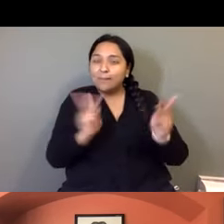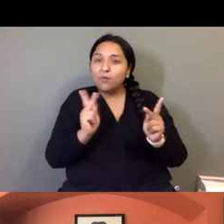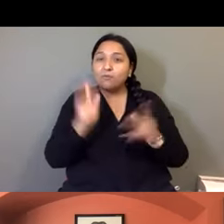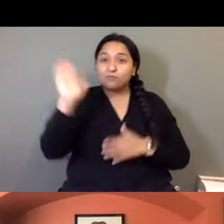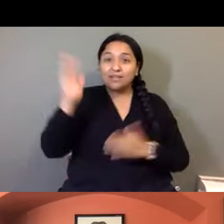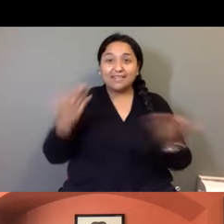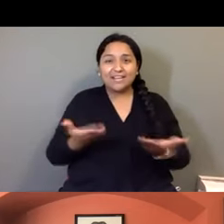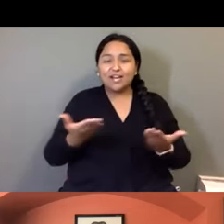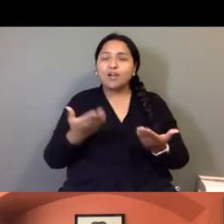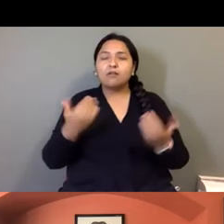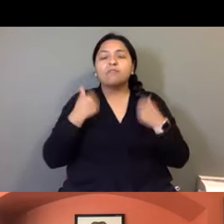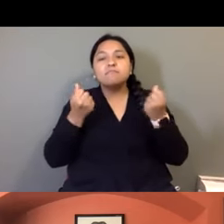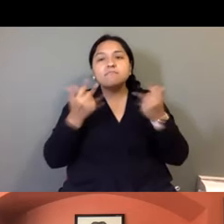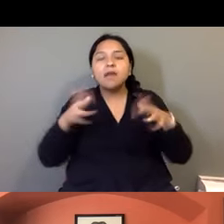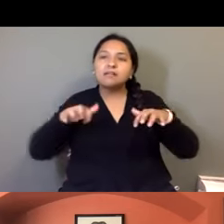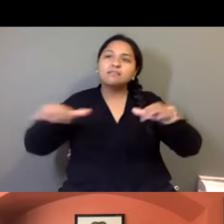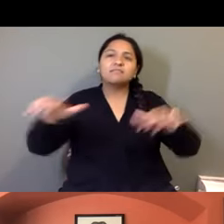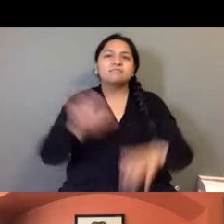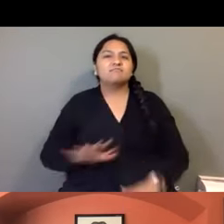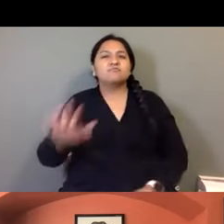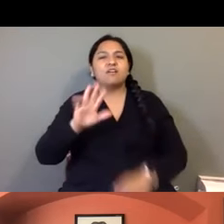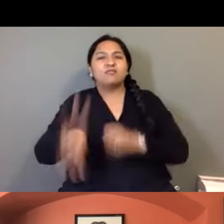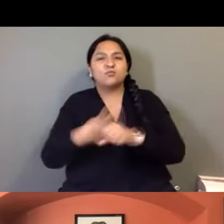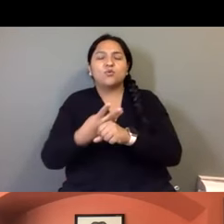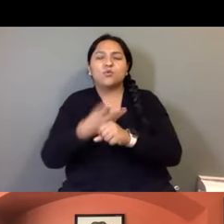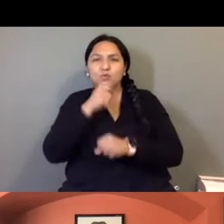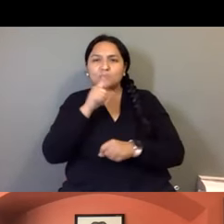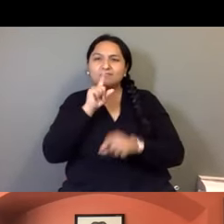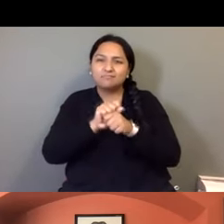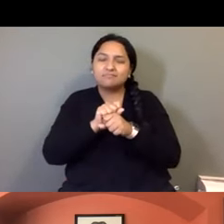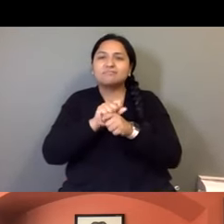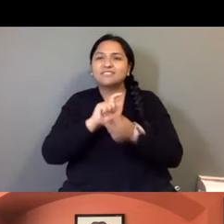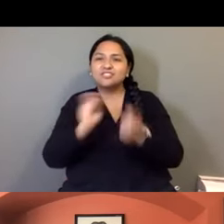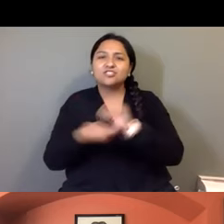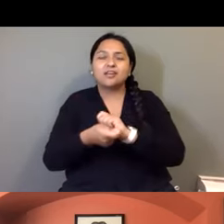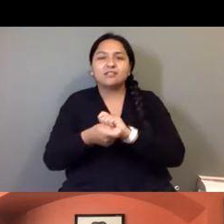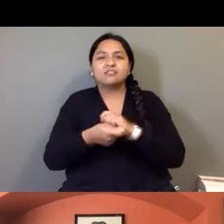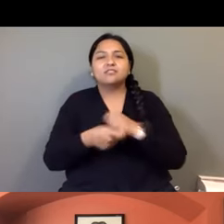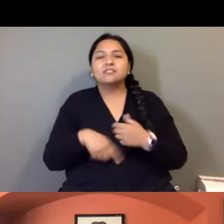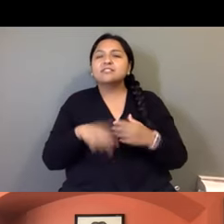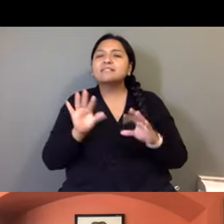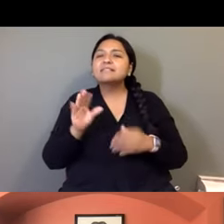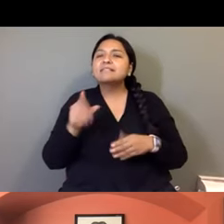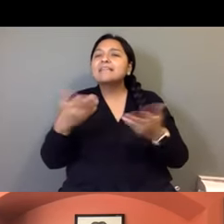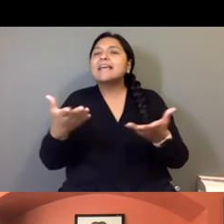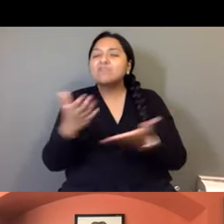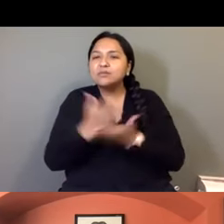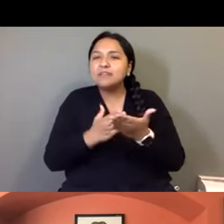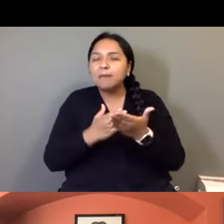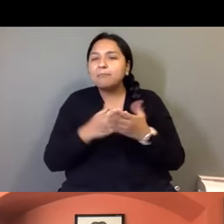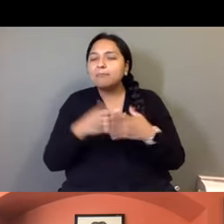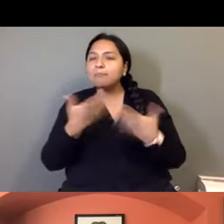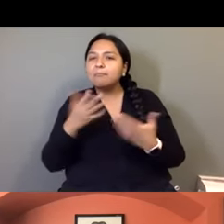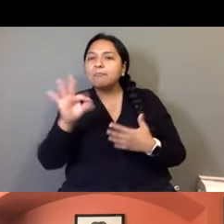in our world right now. And just a little tiny piece is to whet your appetite of the work that we're doing, the work that they are doing, the work